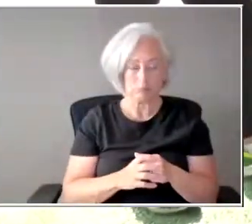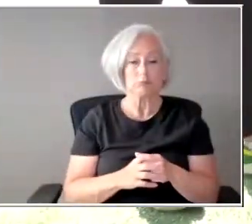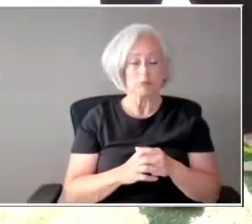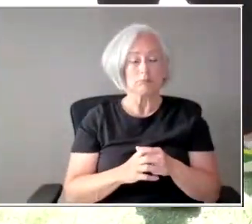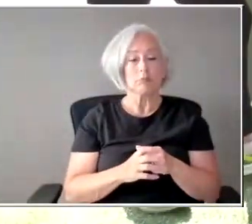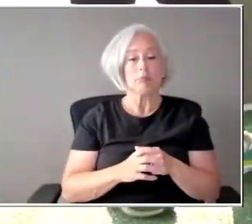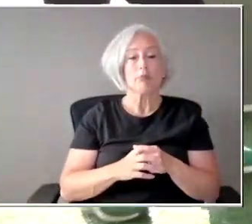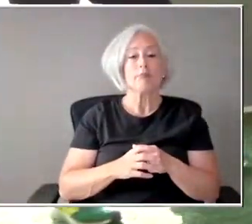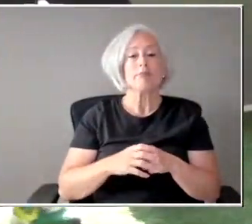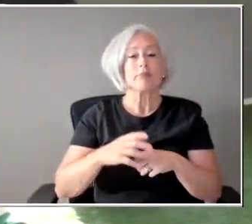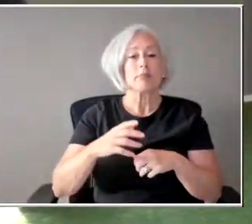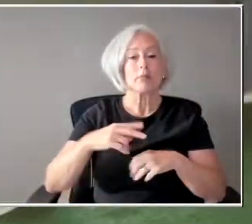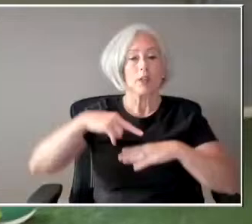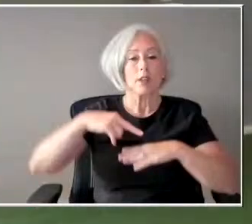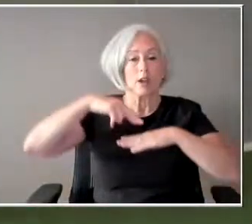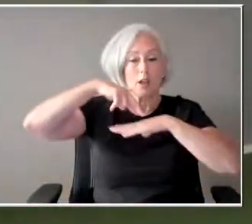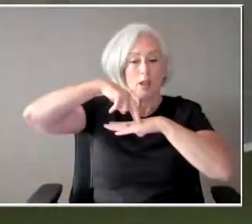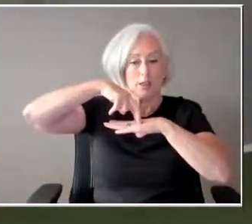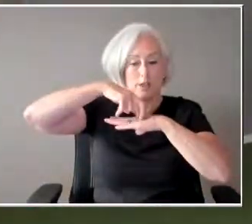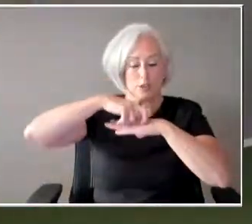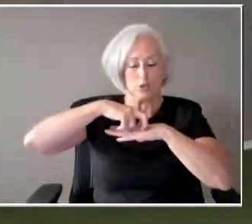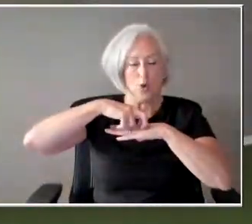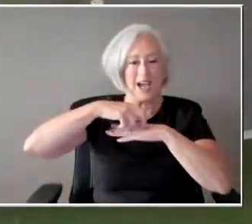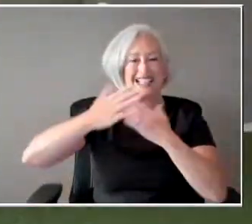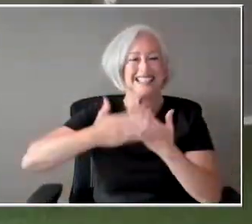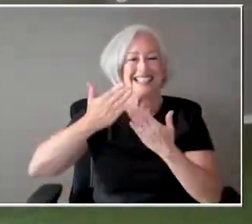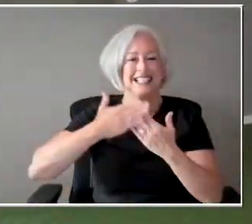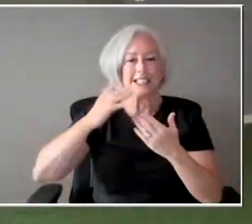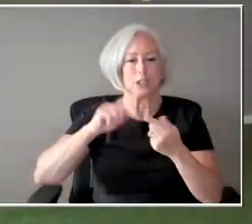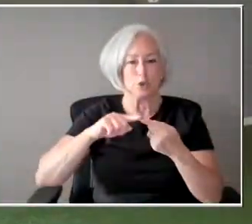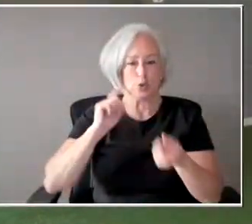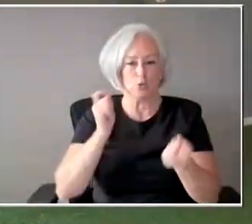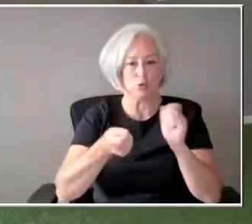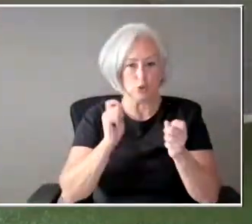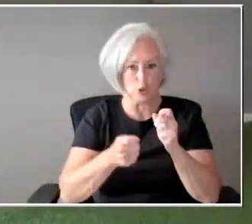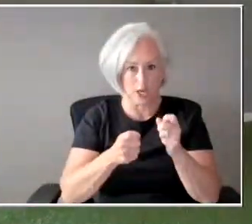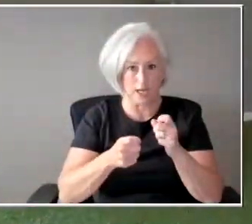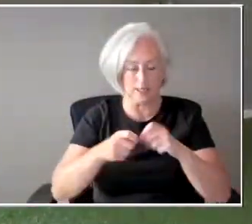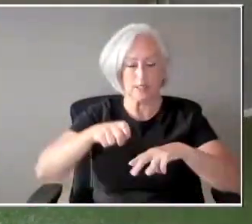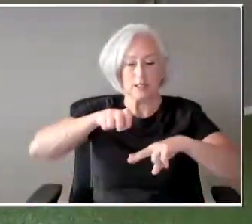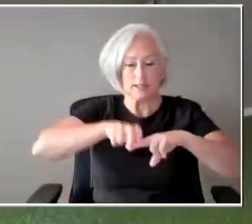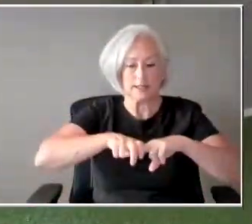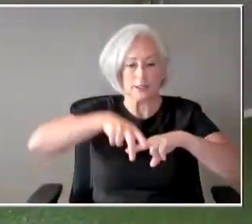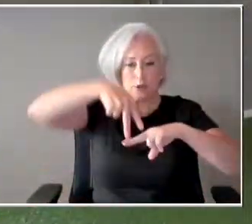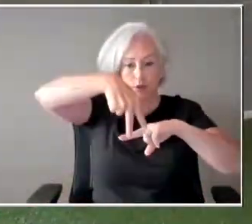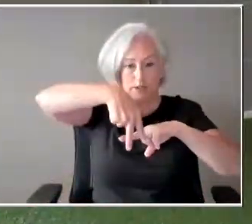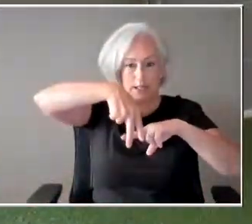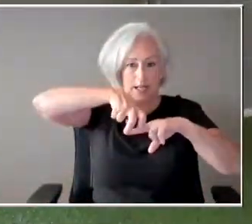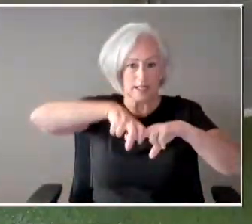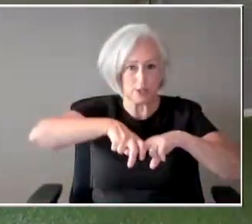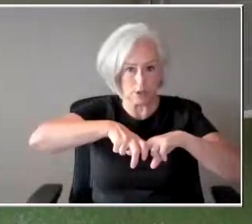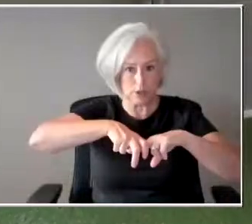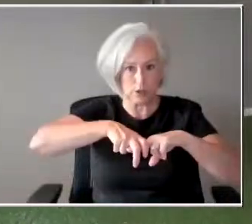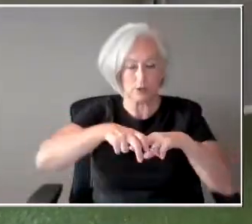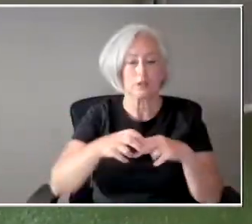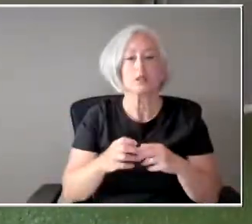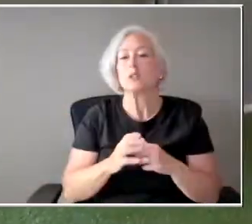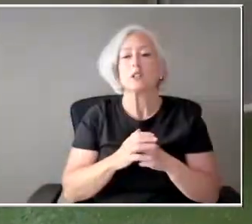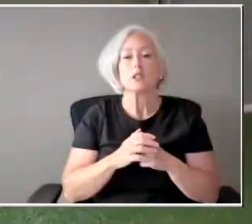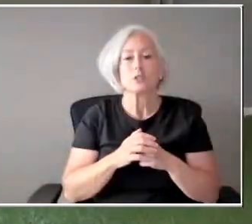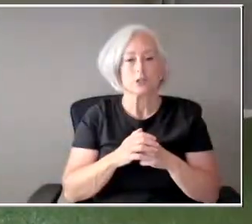to be one of our easiest ones that we can modify. So coming from the sit to stand, the next progression would be just to get more range of motion. So having you do a